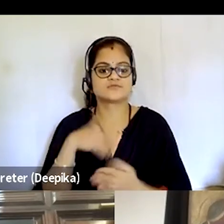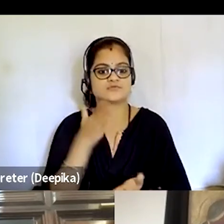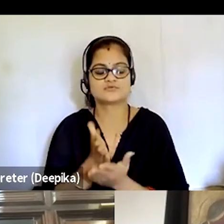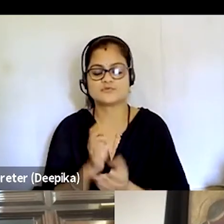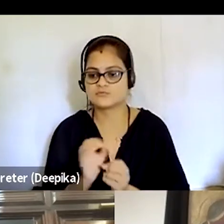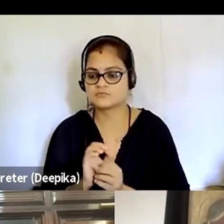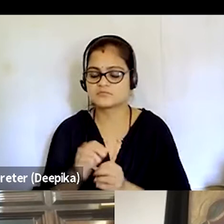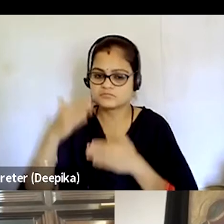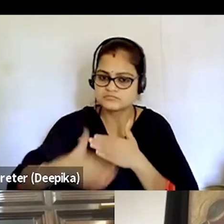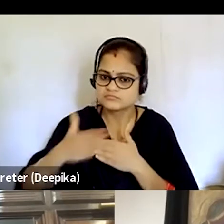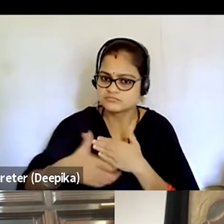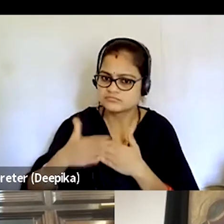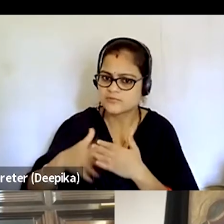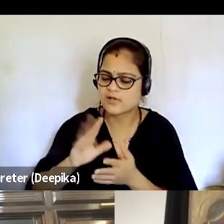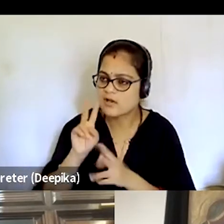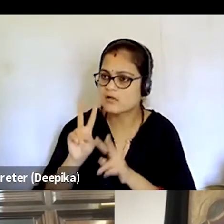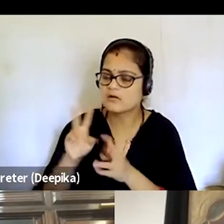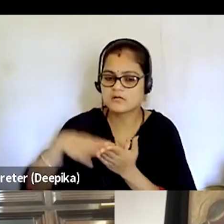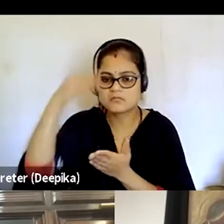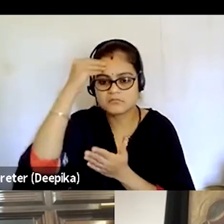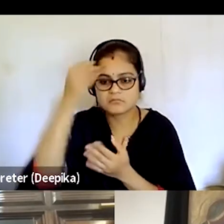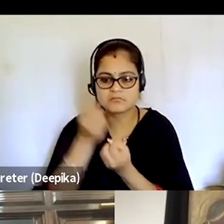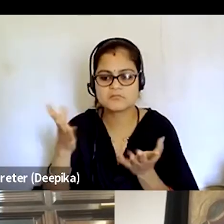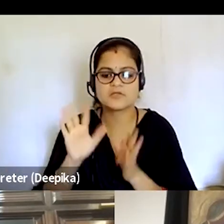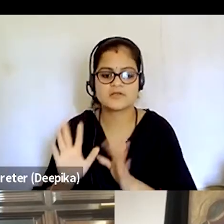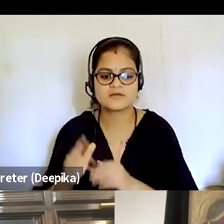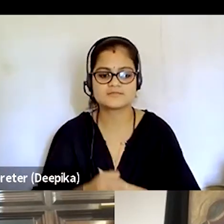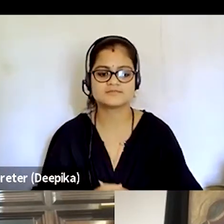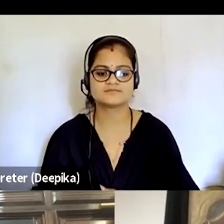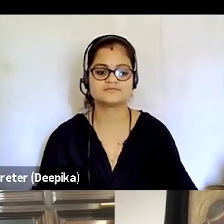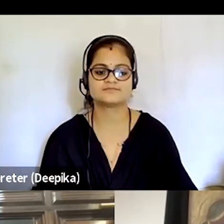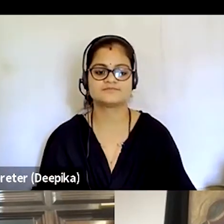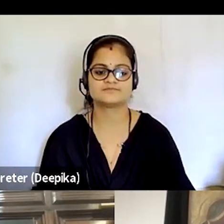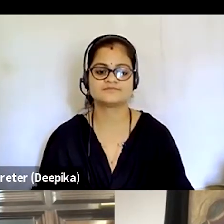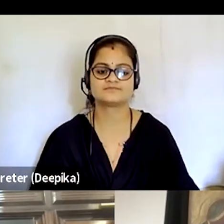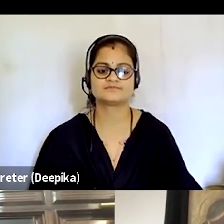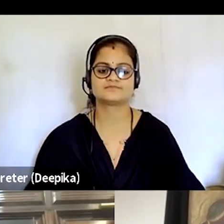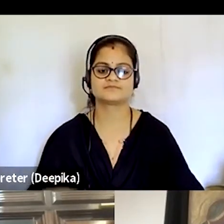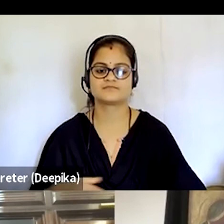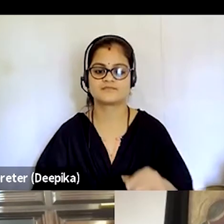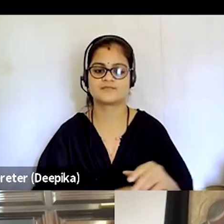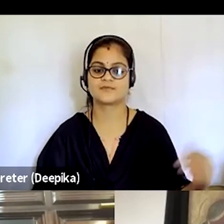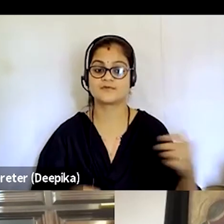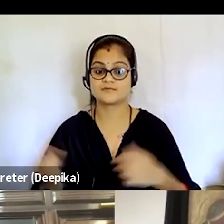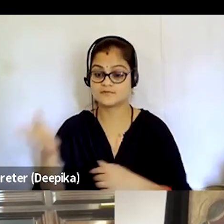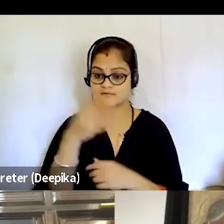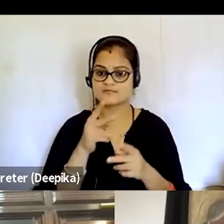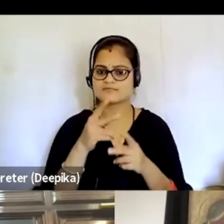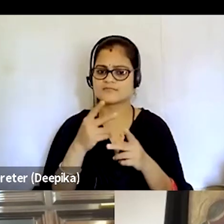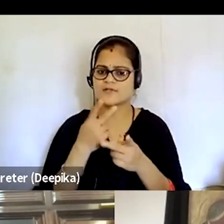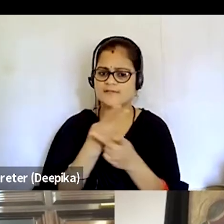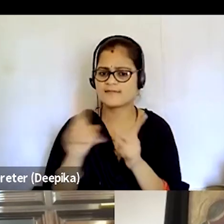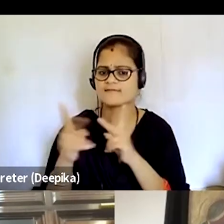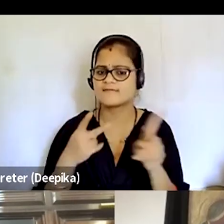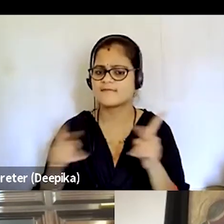him. Stones was another great example, each one of them being very, very different.